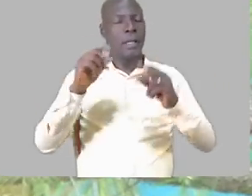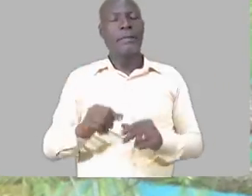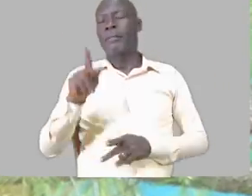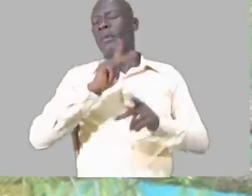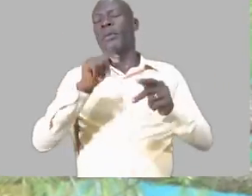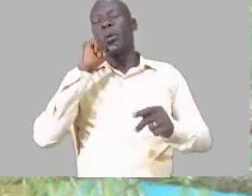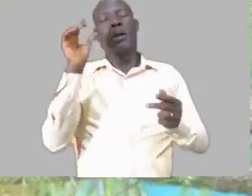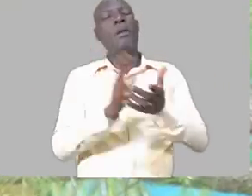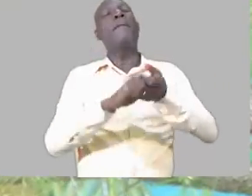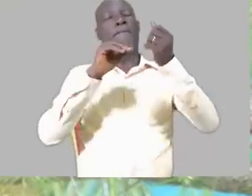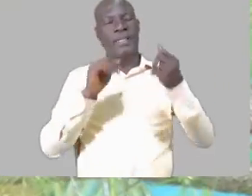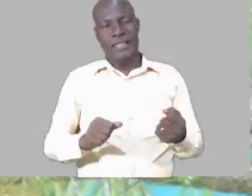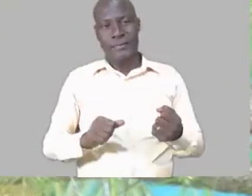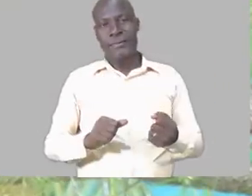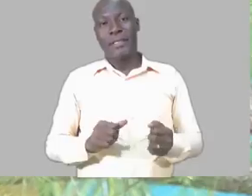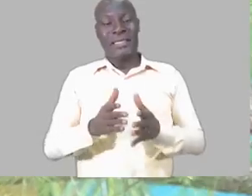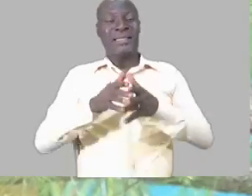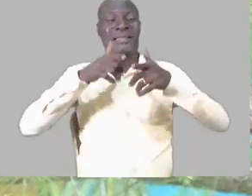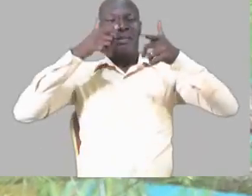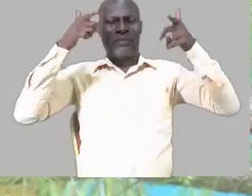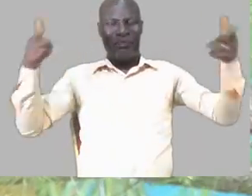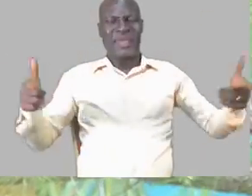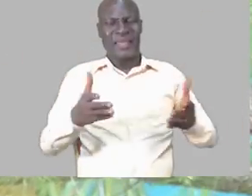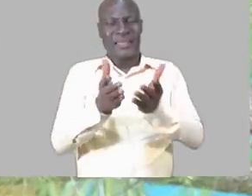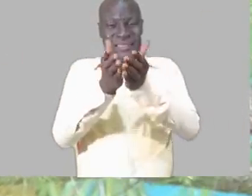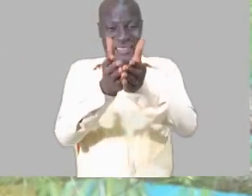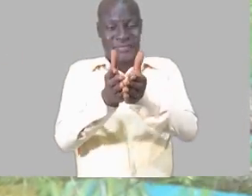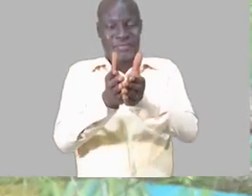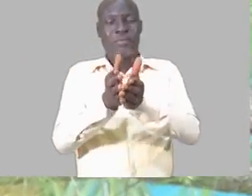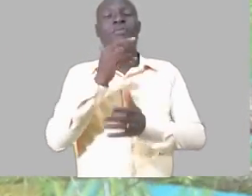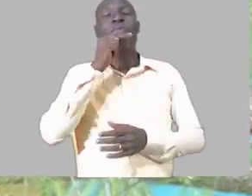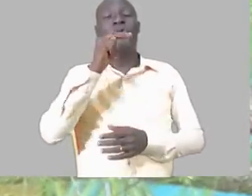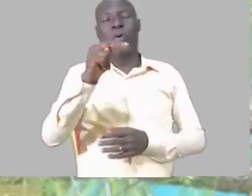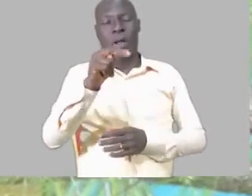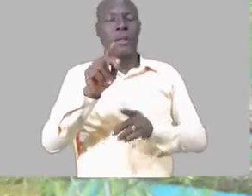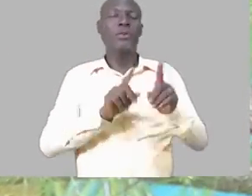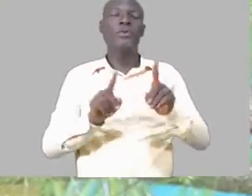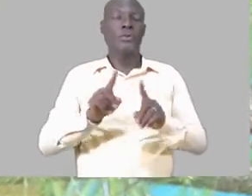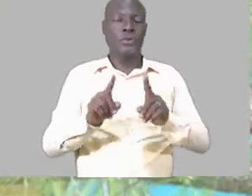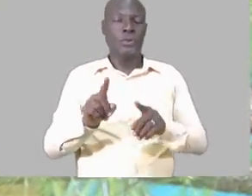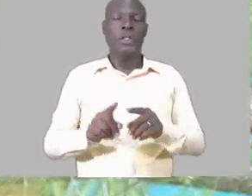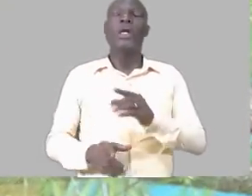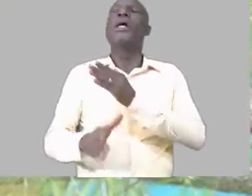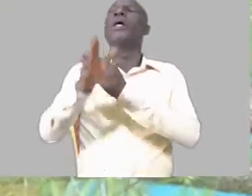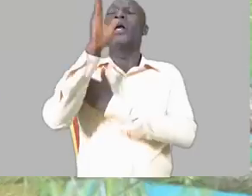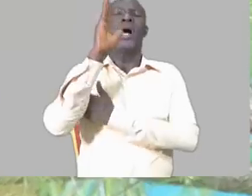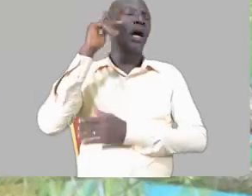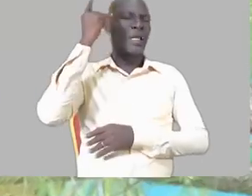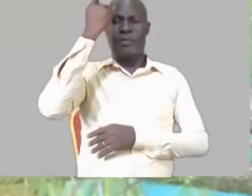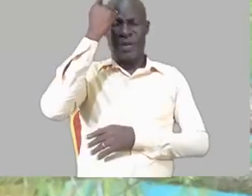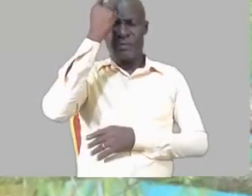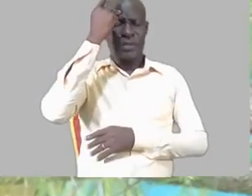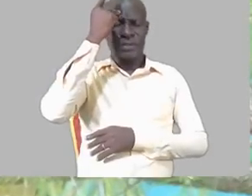Enti adaka kakraka no a Noah eyoye no. Anga Yakopa obota ani say nipa ebe sakra wani